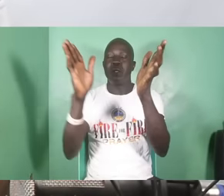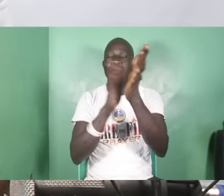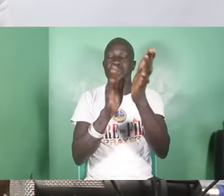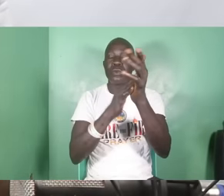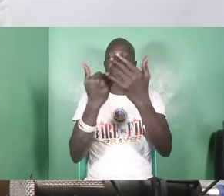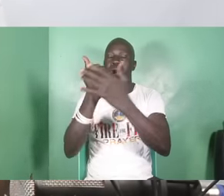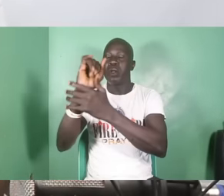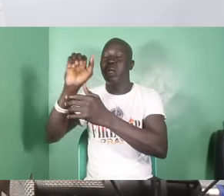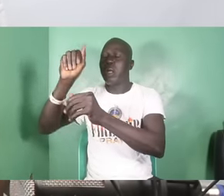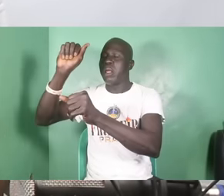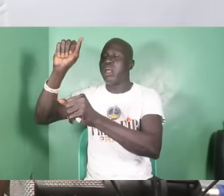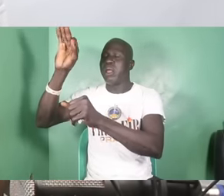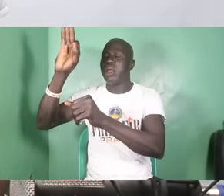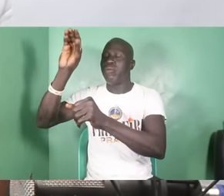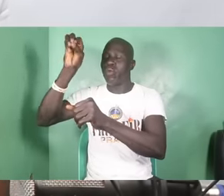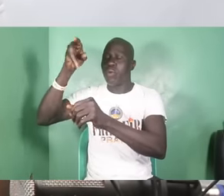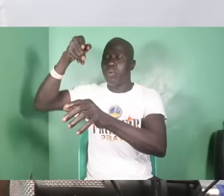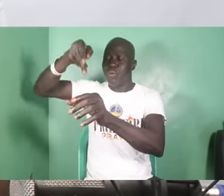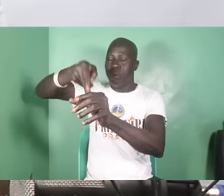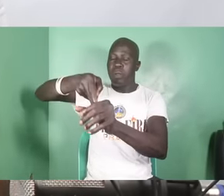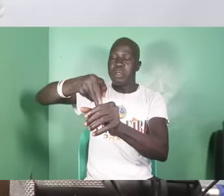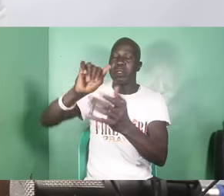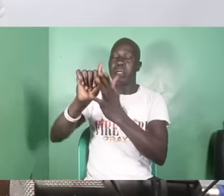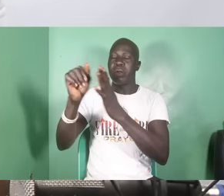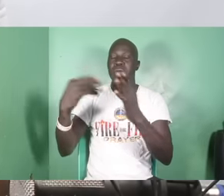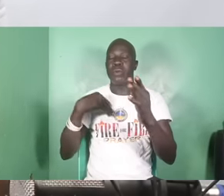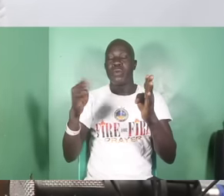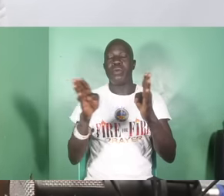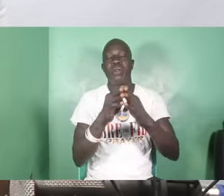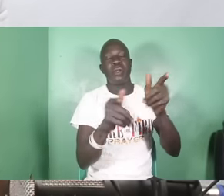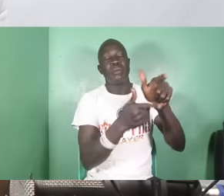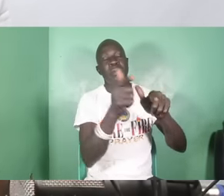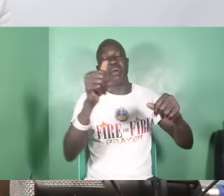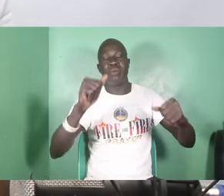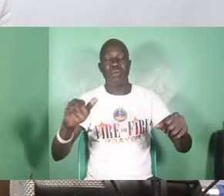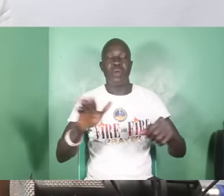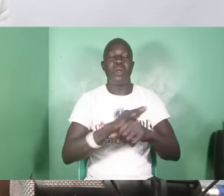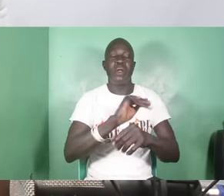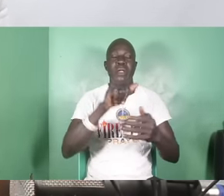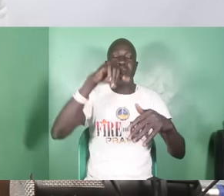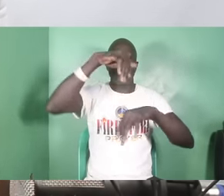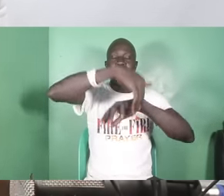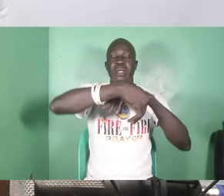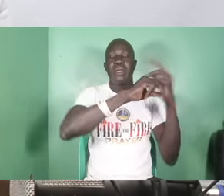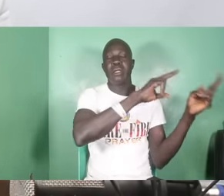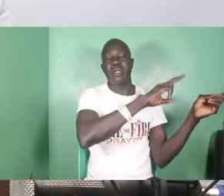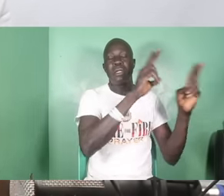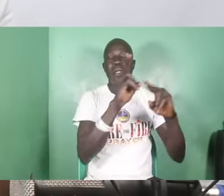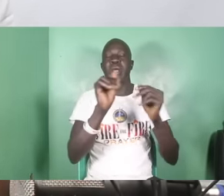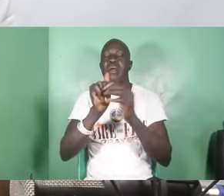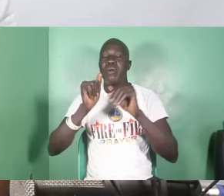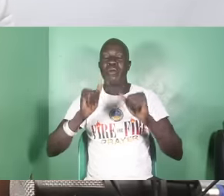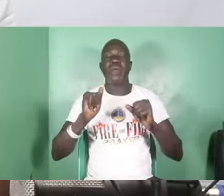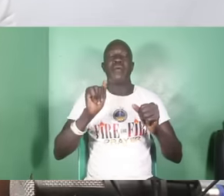AFO filling station. Opposite AFO filling station. That's where we are sent. This will be powerful. Asale. Tonight. So Tony Agbara.